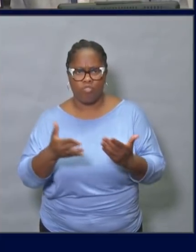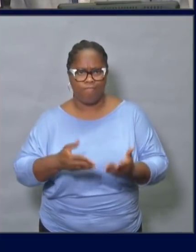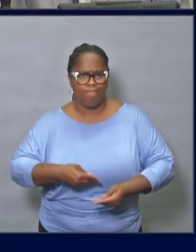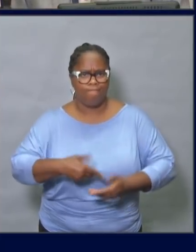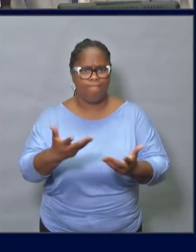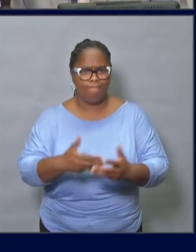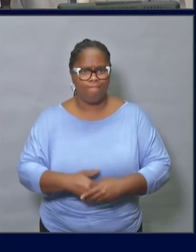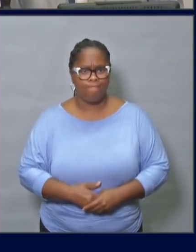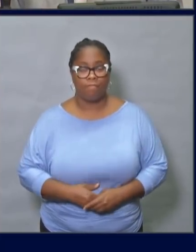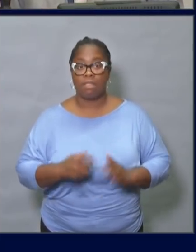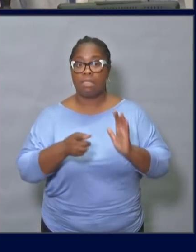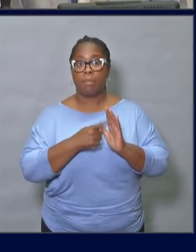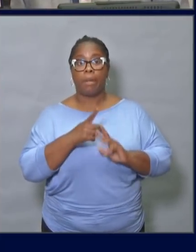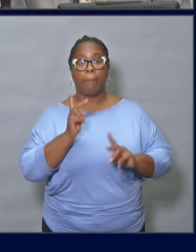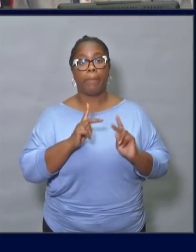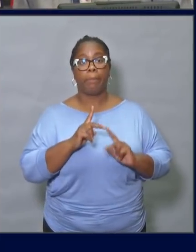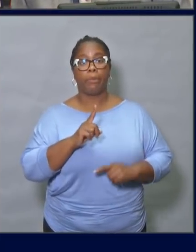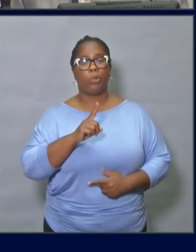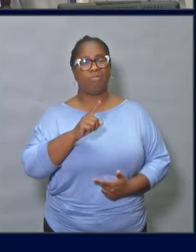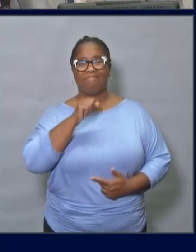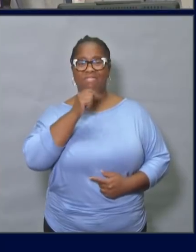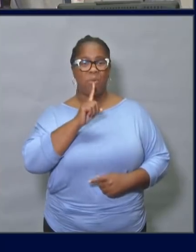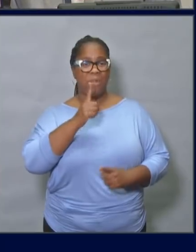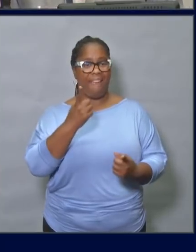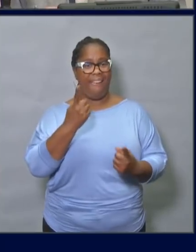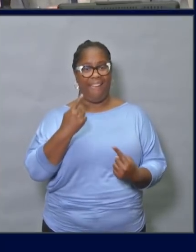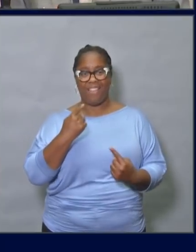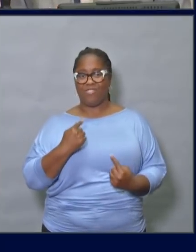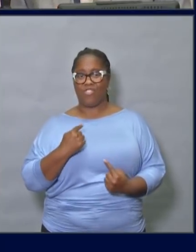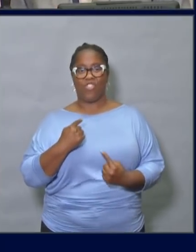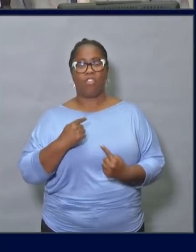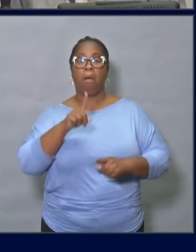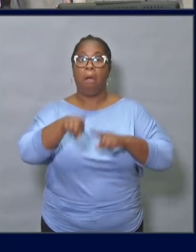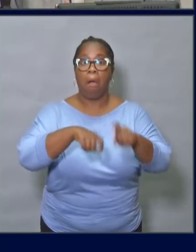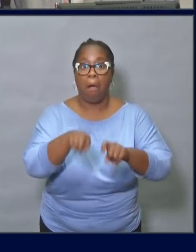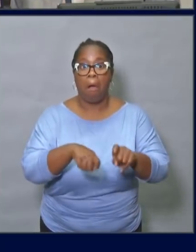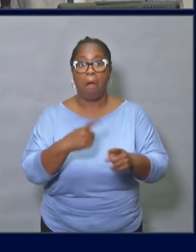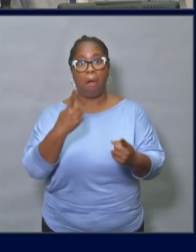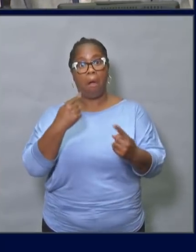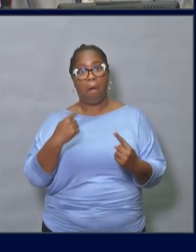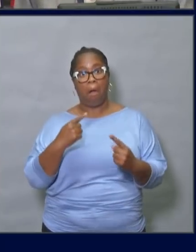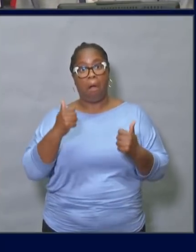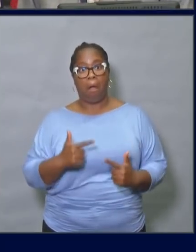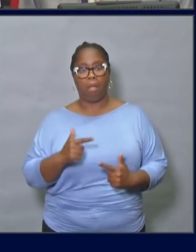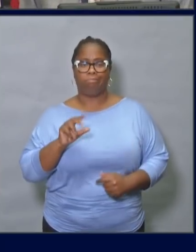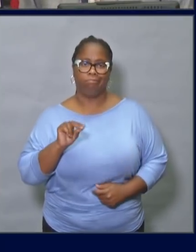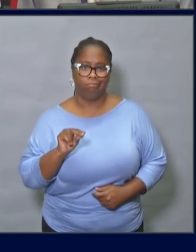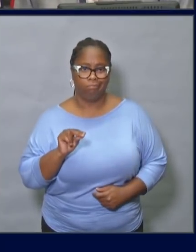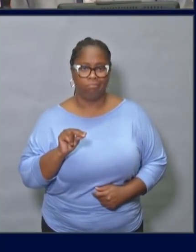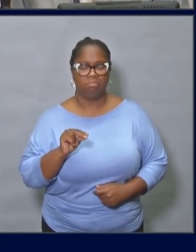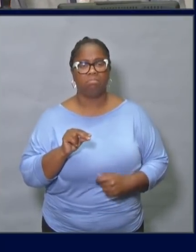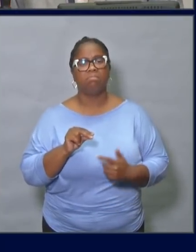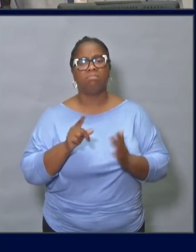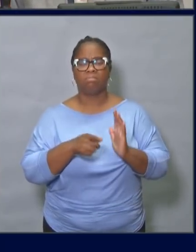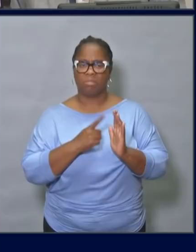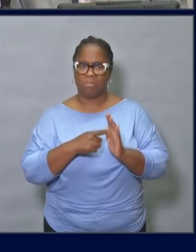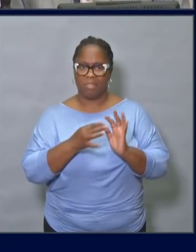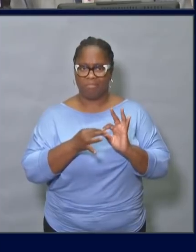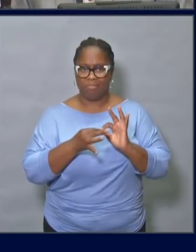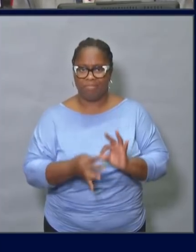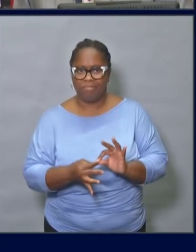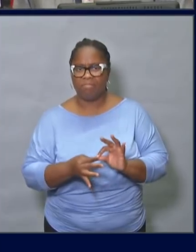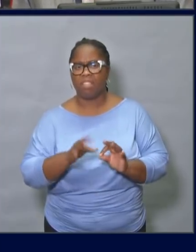individuals do not provide responses to all of the questions. The most commonly unanswered questions involve providing information